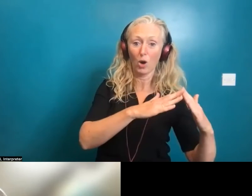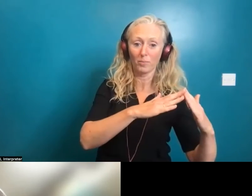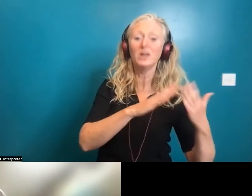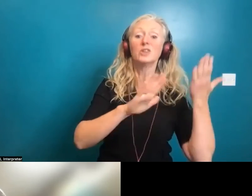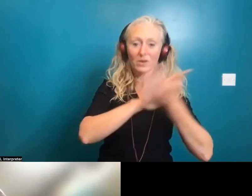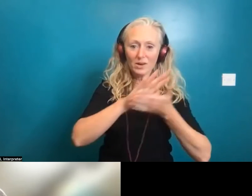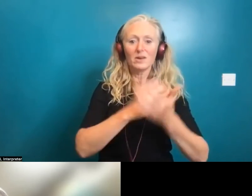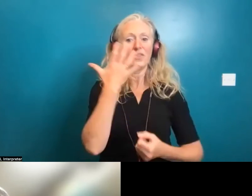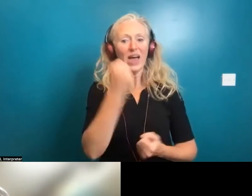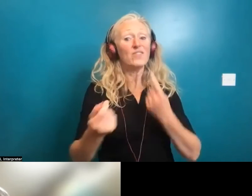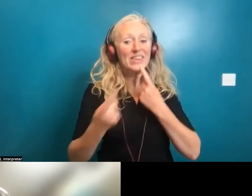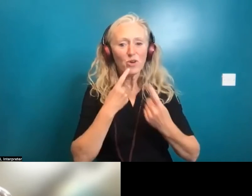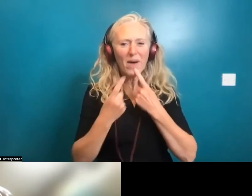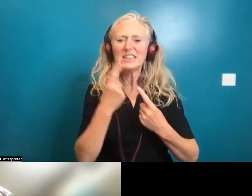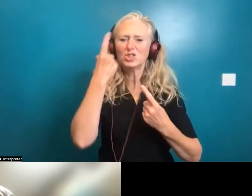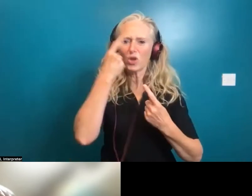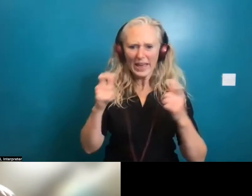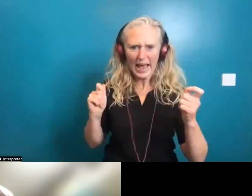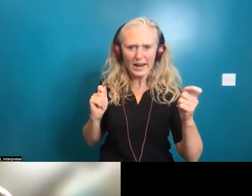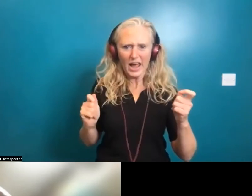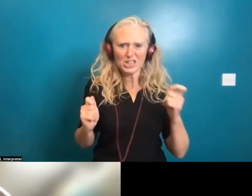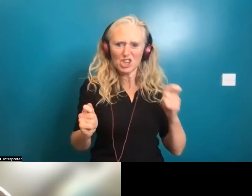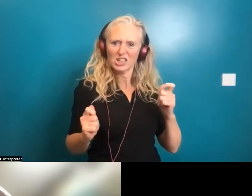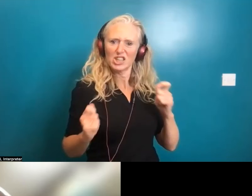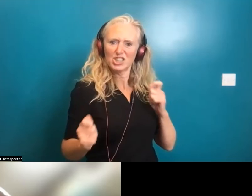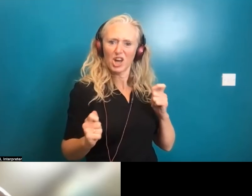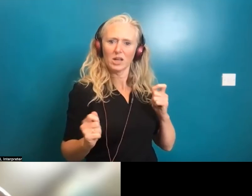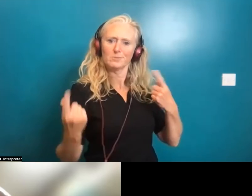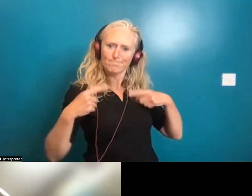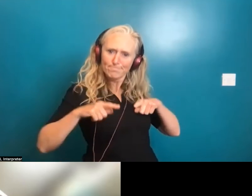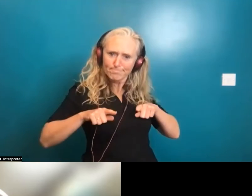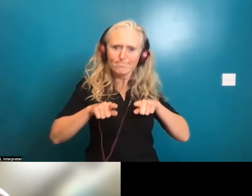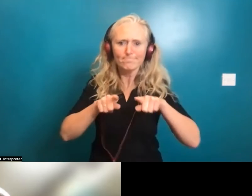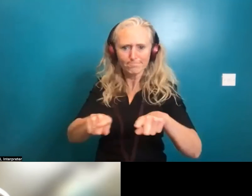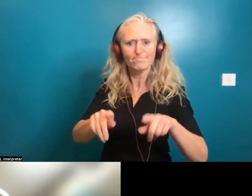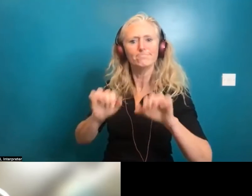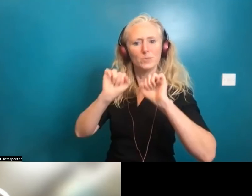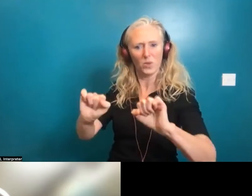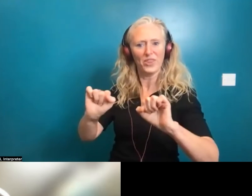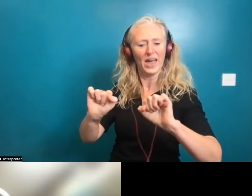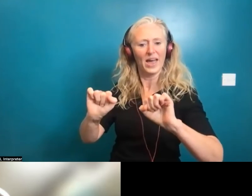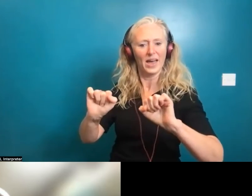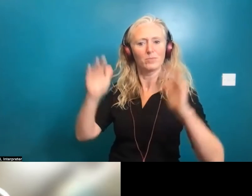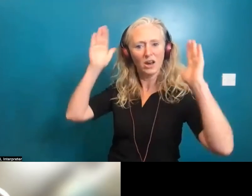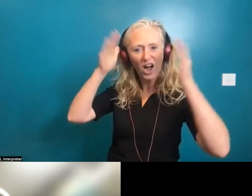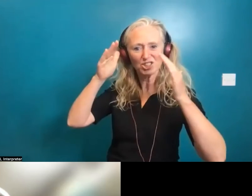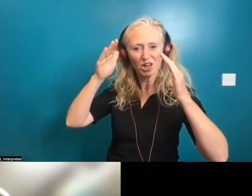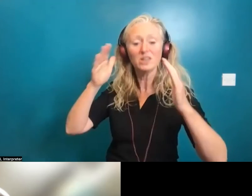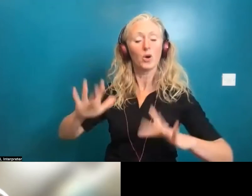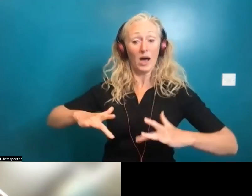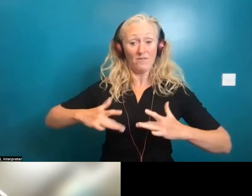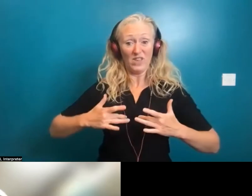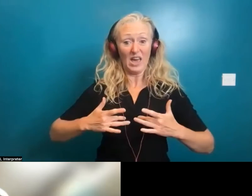to the disease that they have. And those are the three, roles that I feel that I can fulfill. So if